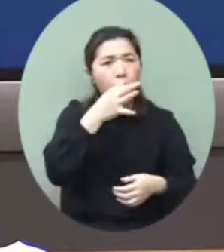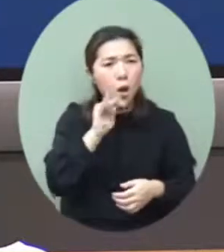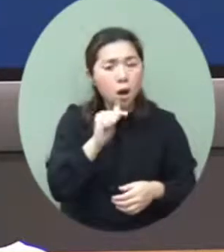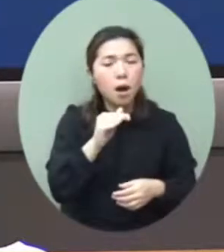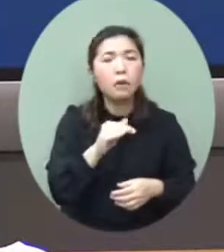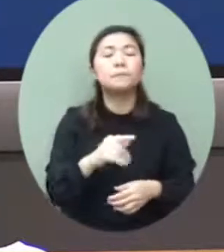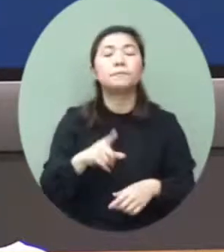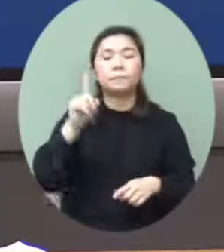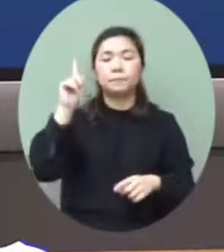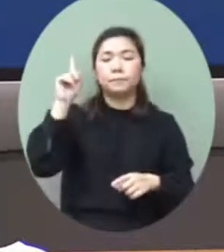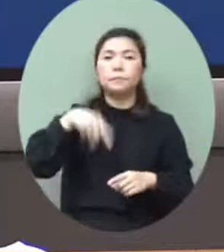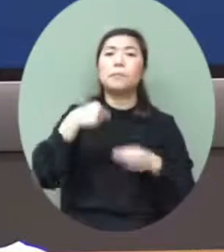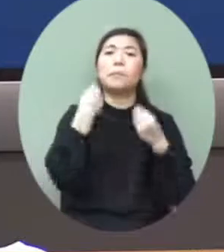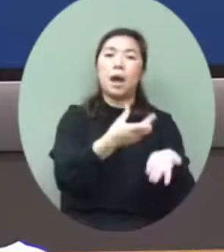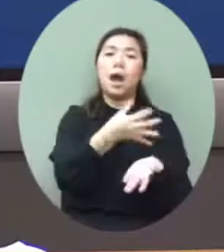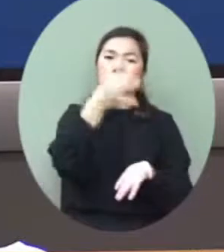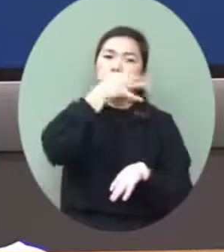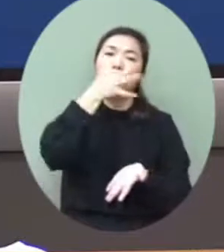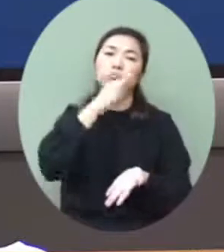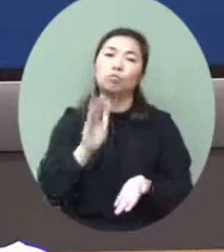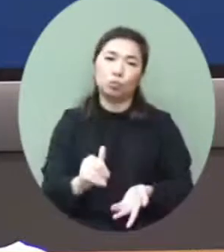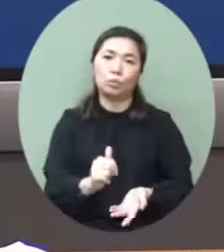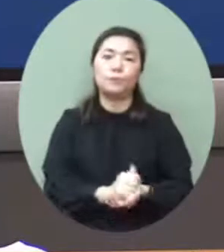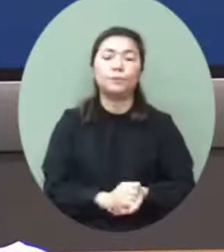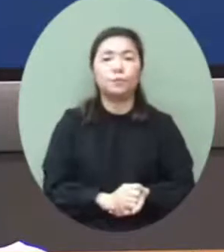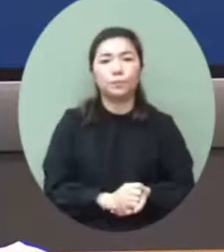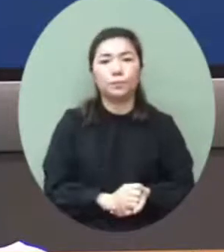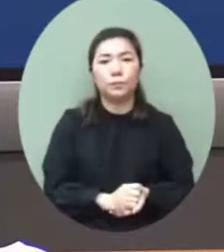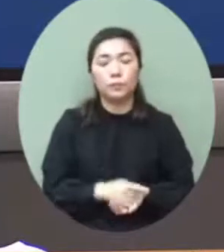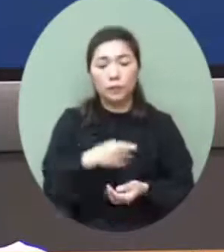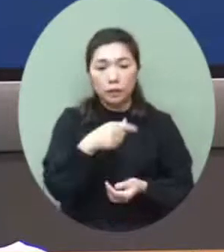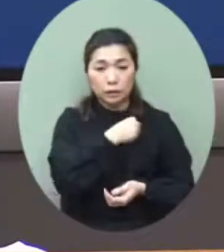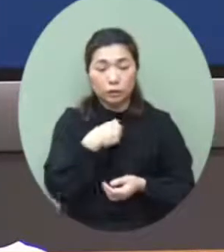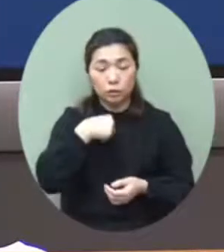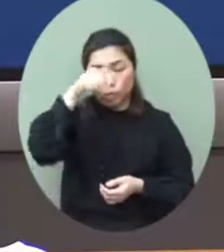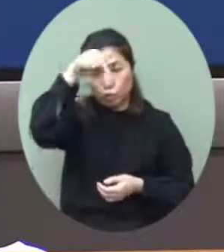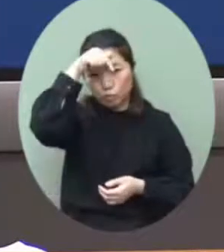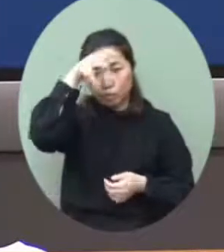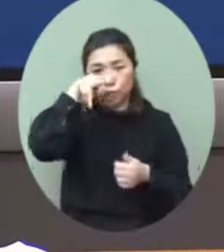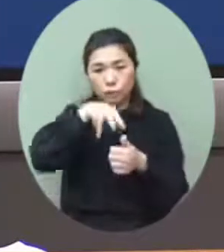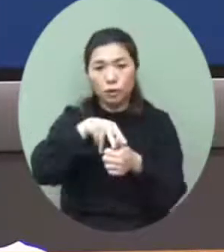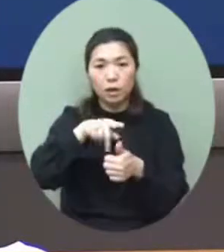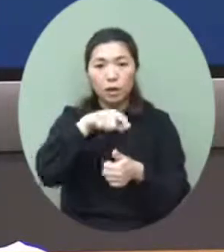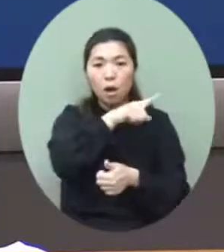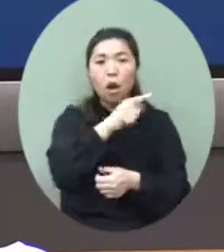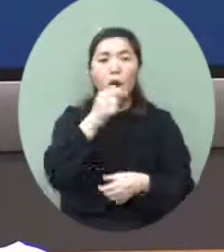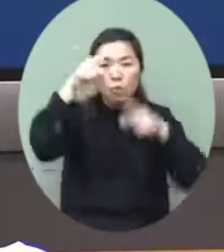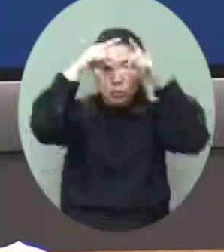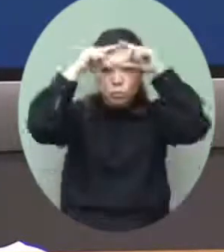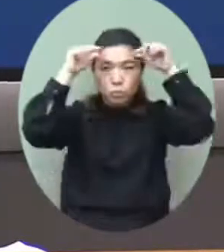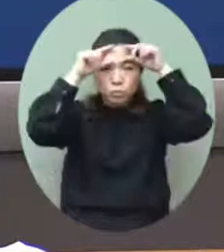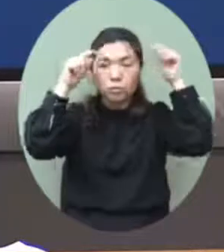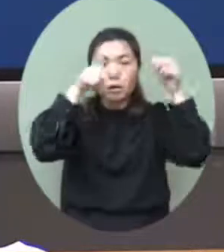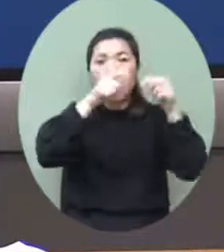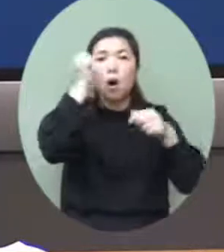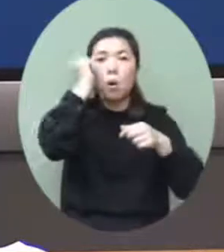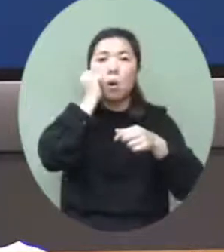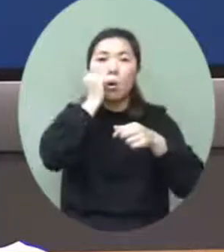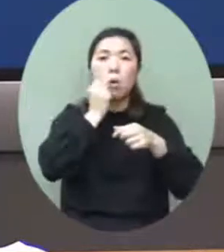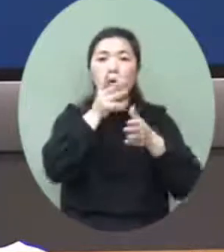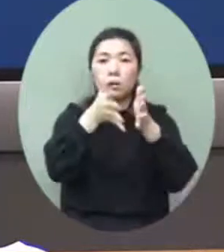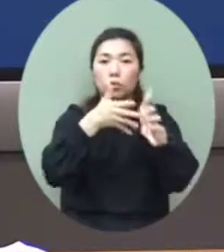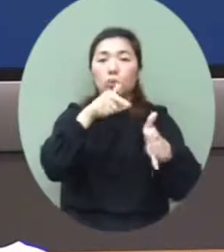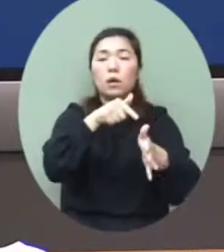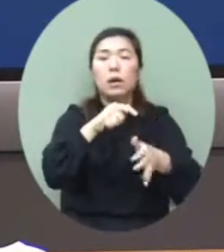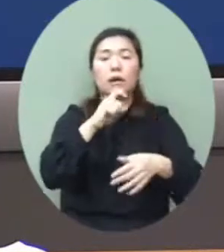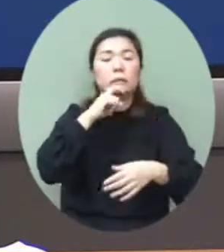guidelines, doctors will administer such drugs if they consider appropriate. And